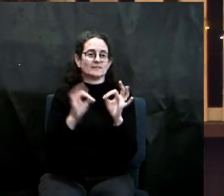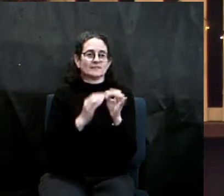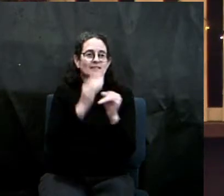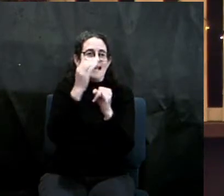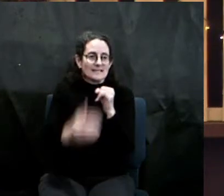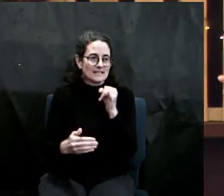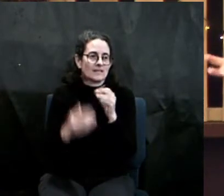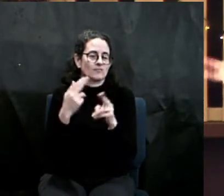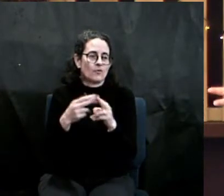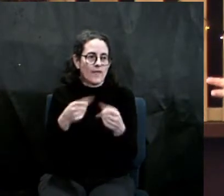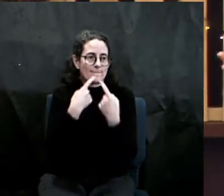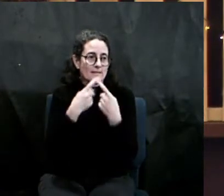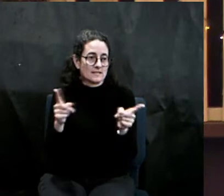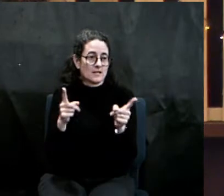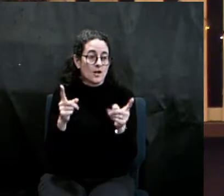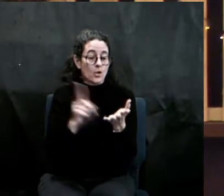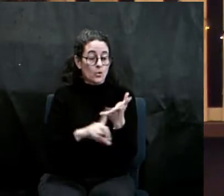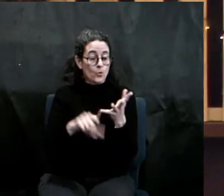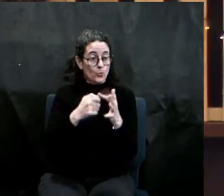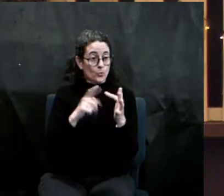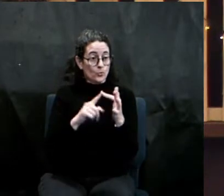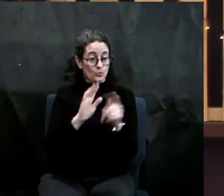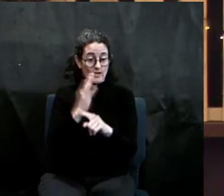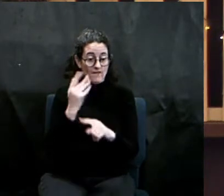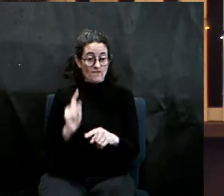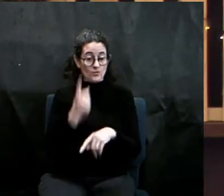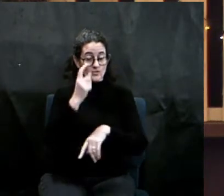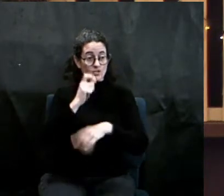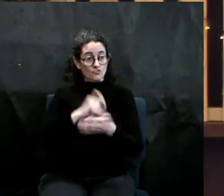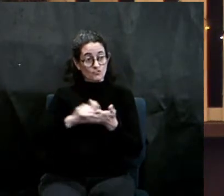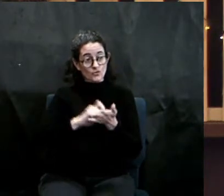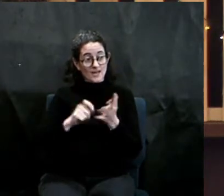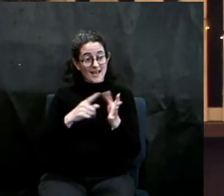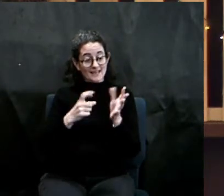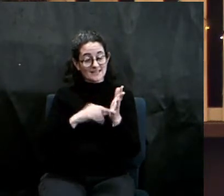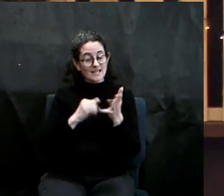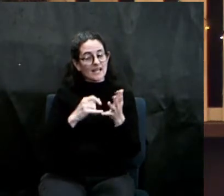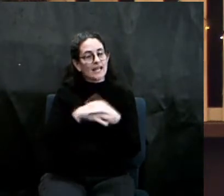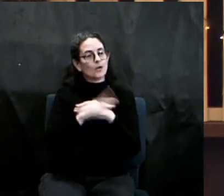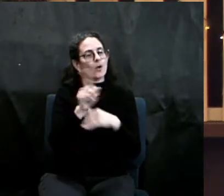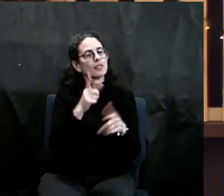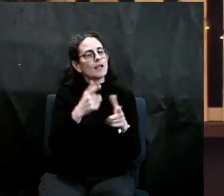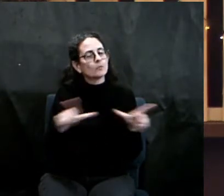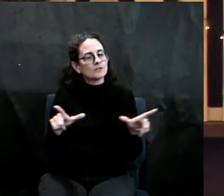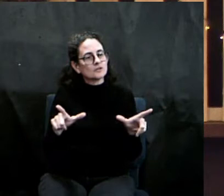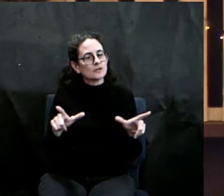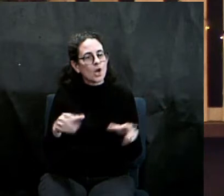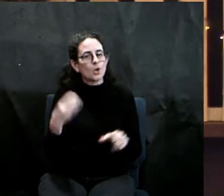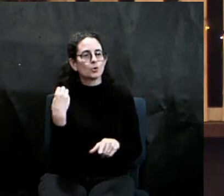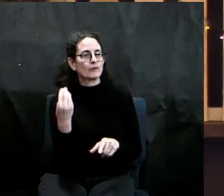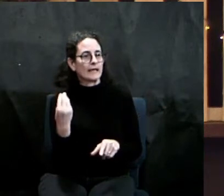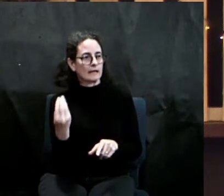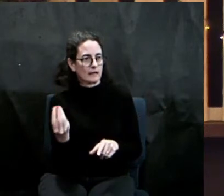When Luke first wrote Acts, he wrote it in Greek. And in Greek,